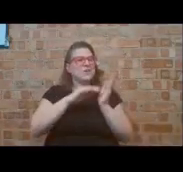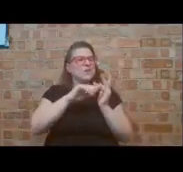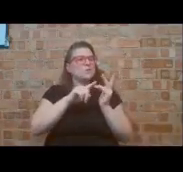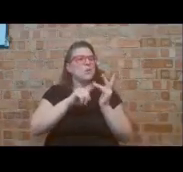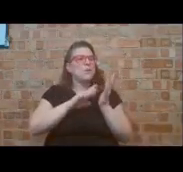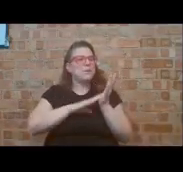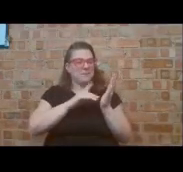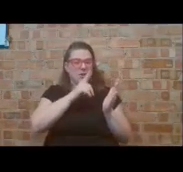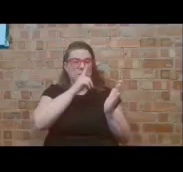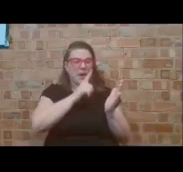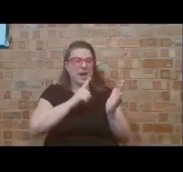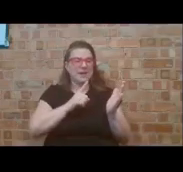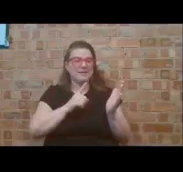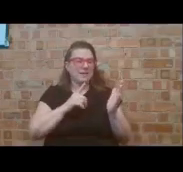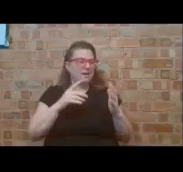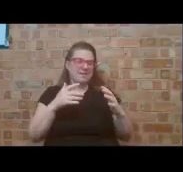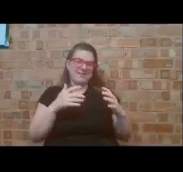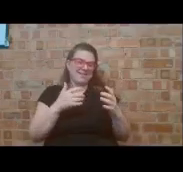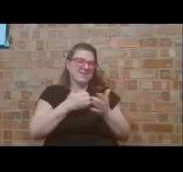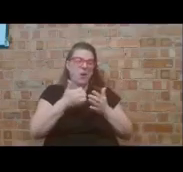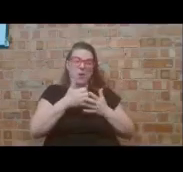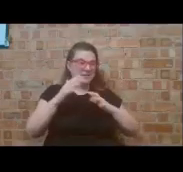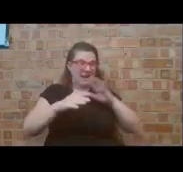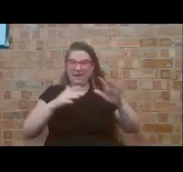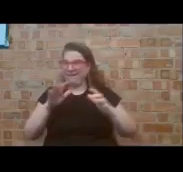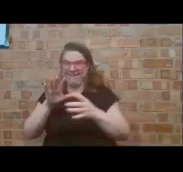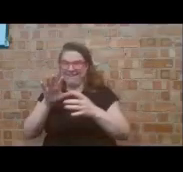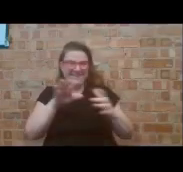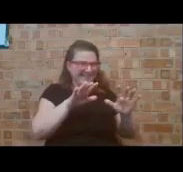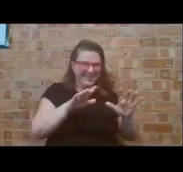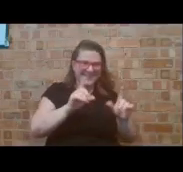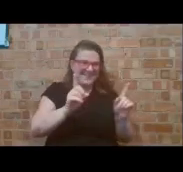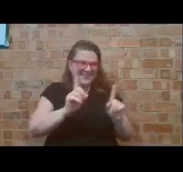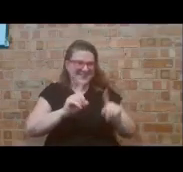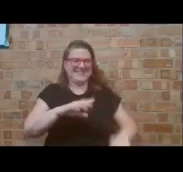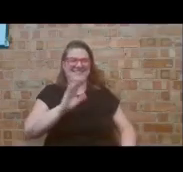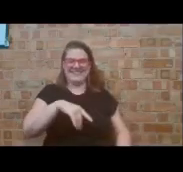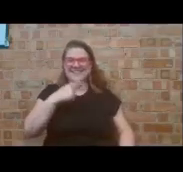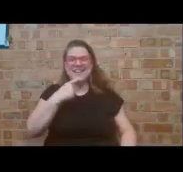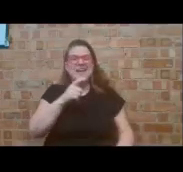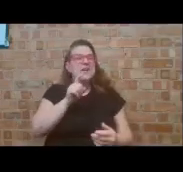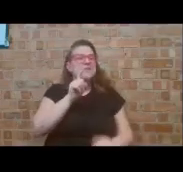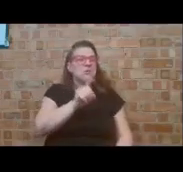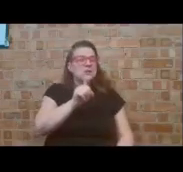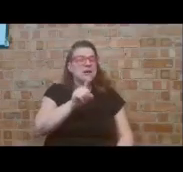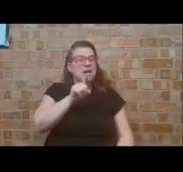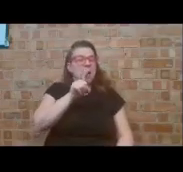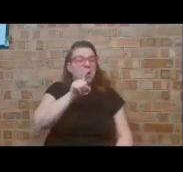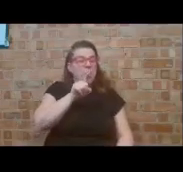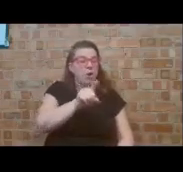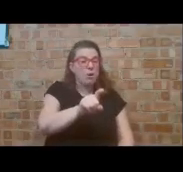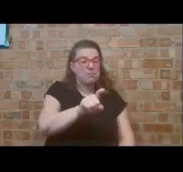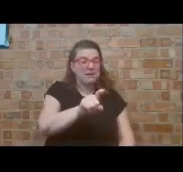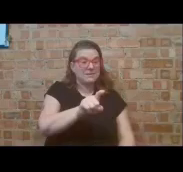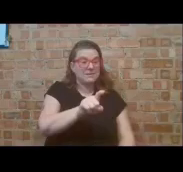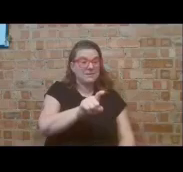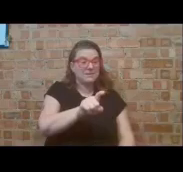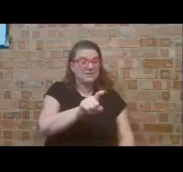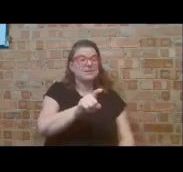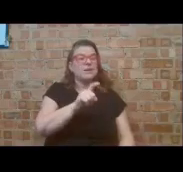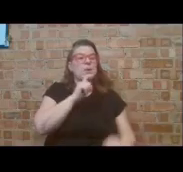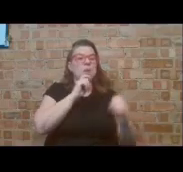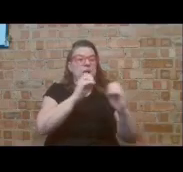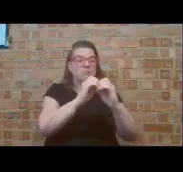You can also, by default, if you use rather than double tap the controller, if you just do a long press with your finger, that will give you a quick